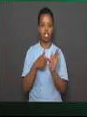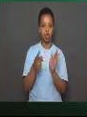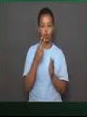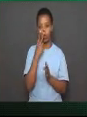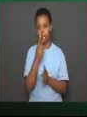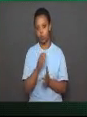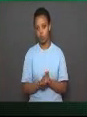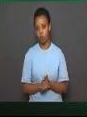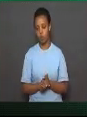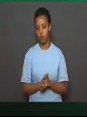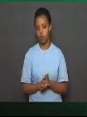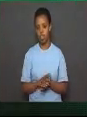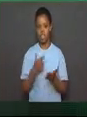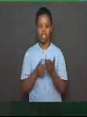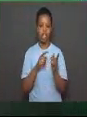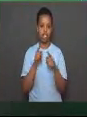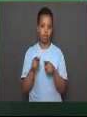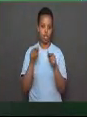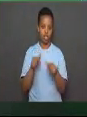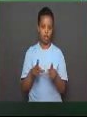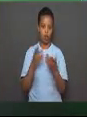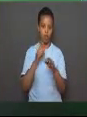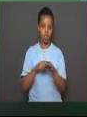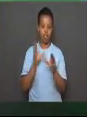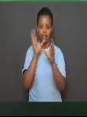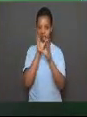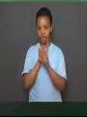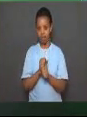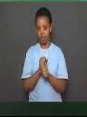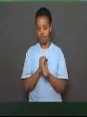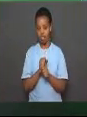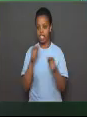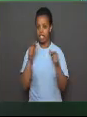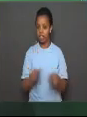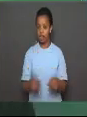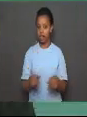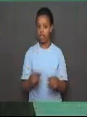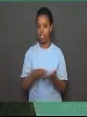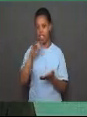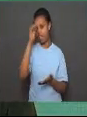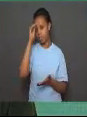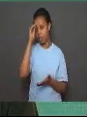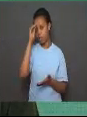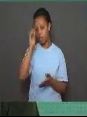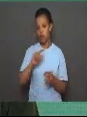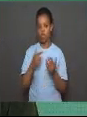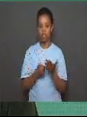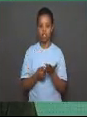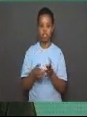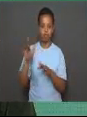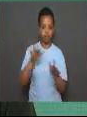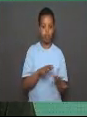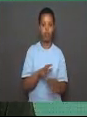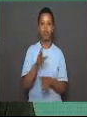other characteristics. This brings us to the end of our lesson. Today, we